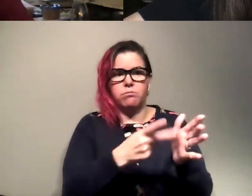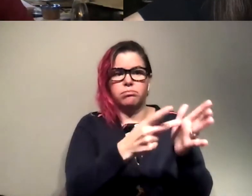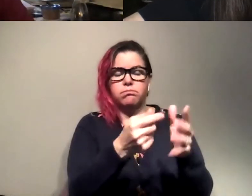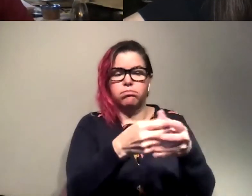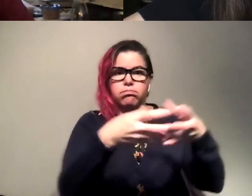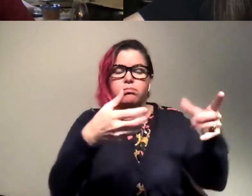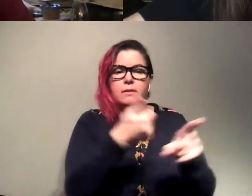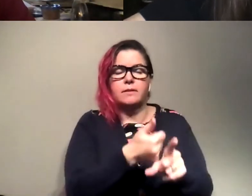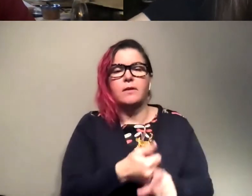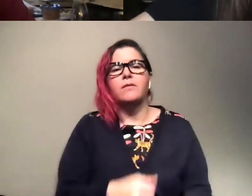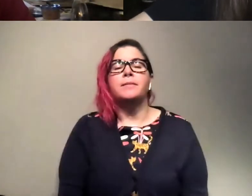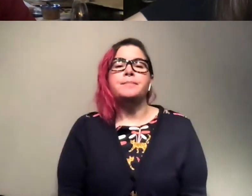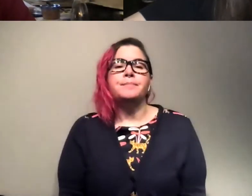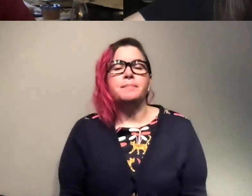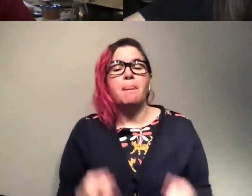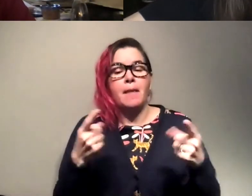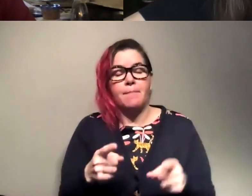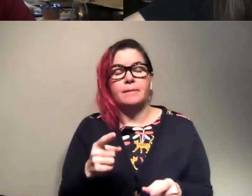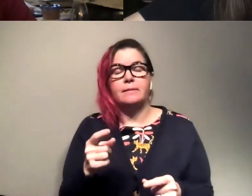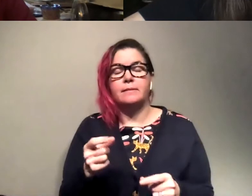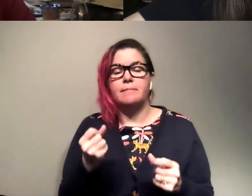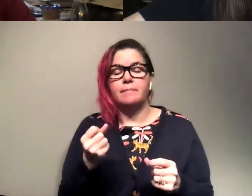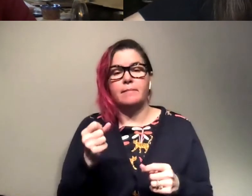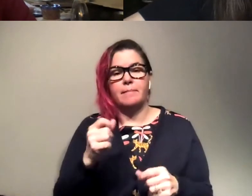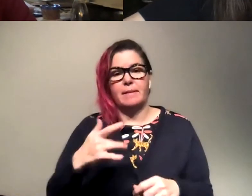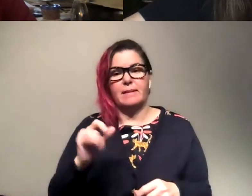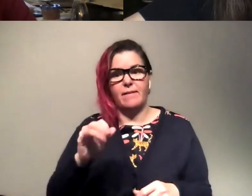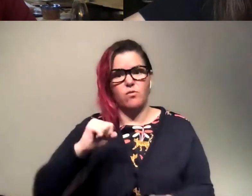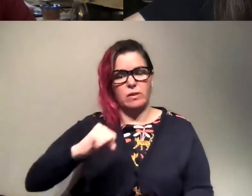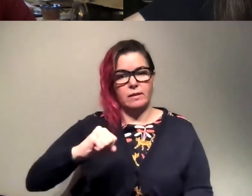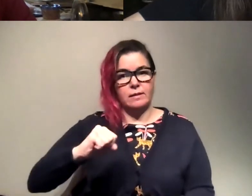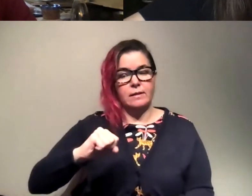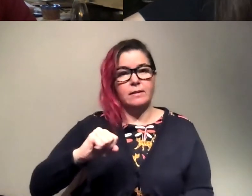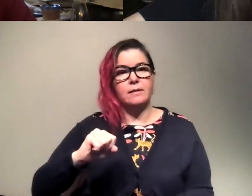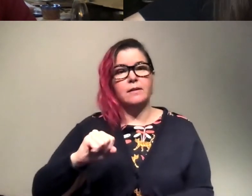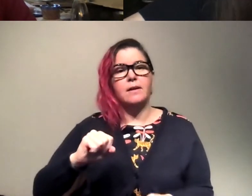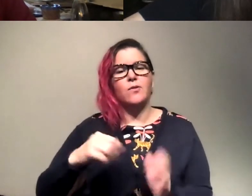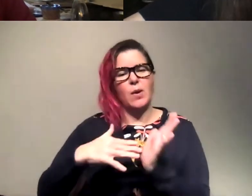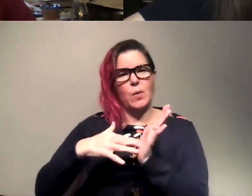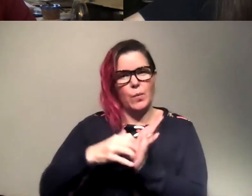in a lot of cases, microbes that are resistant are wimpier.